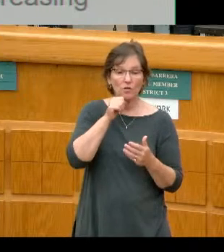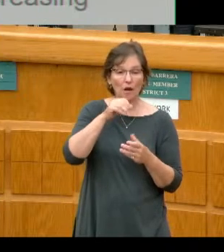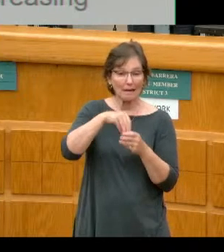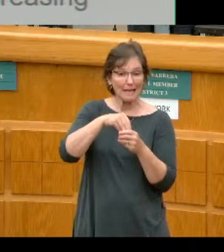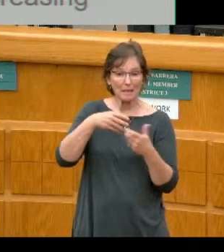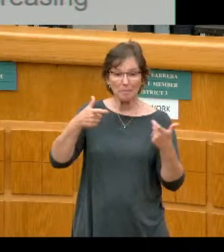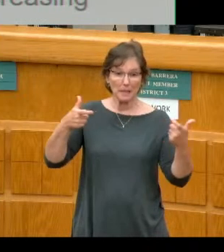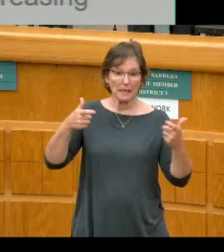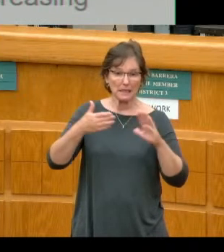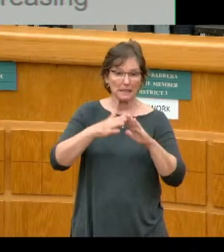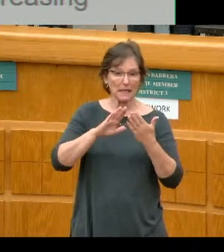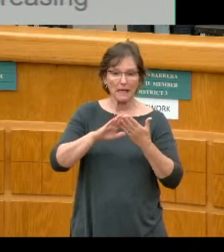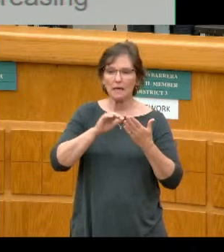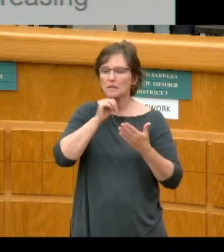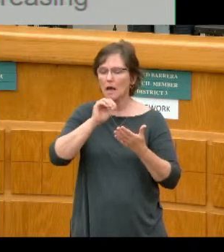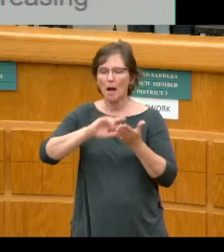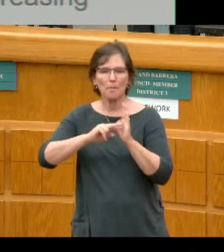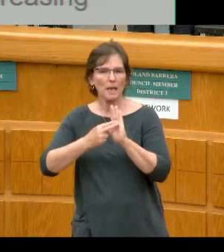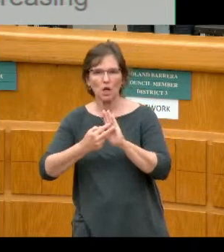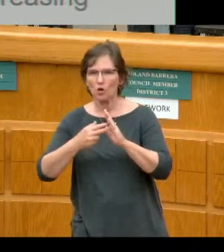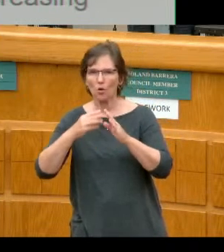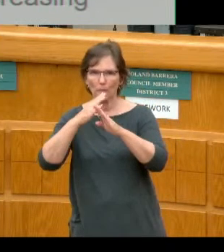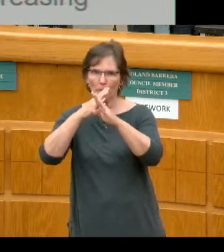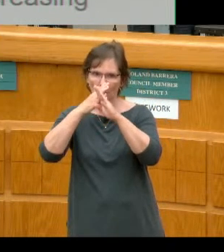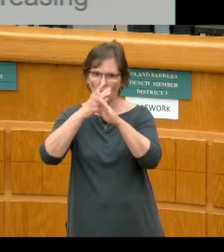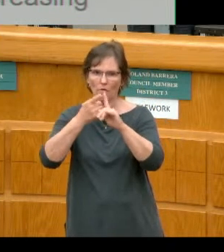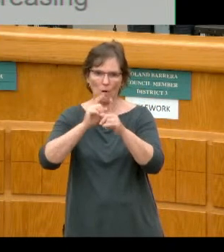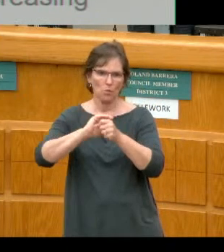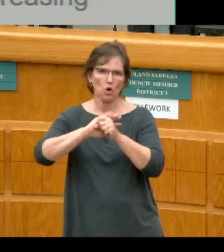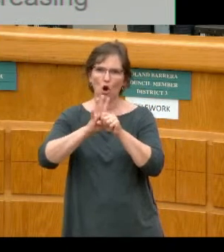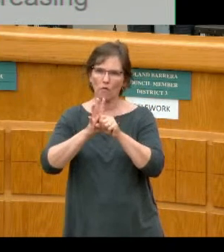that same trend yet. So it's kind of being offset by a